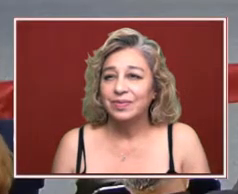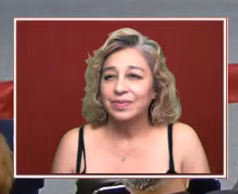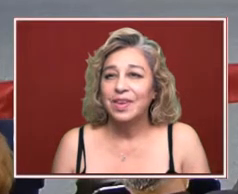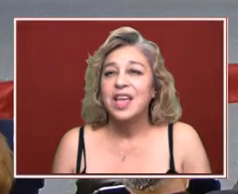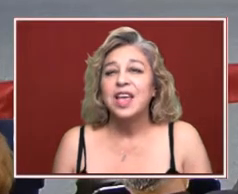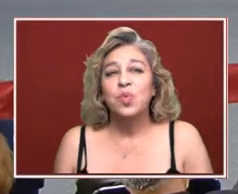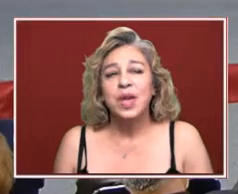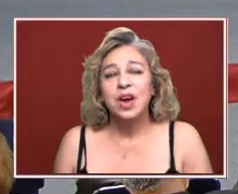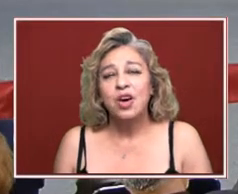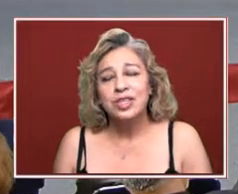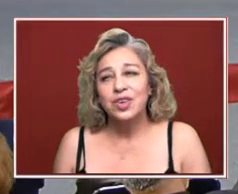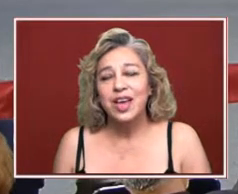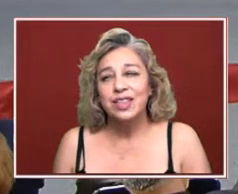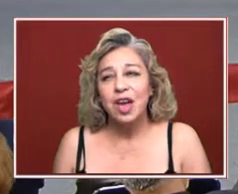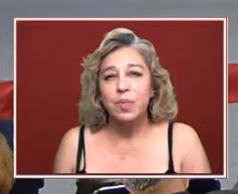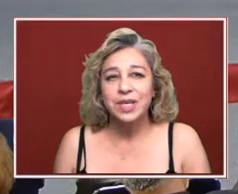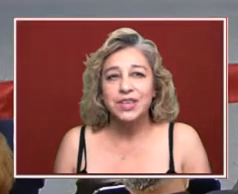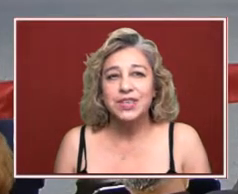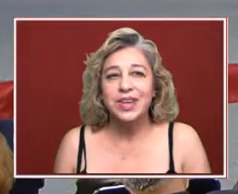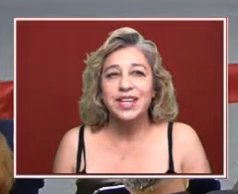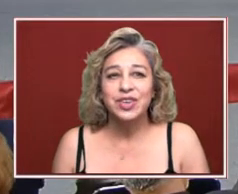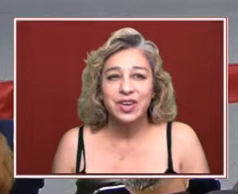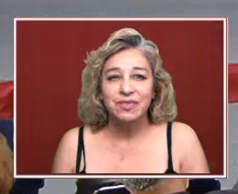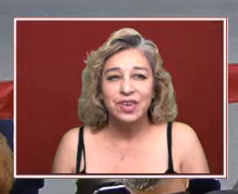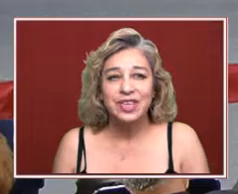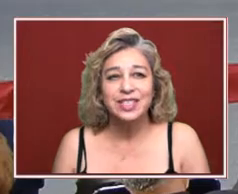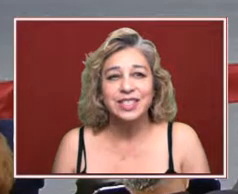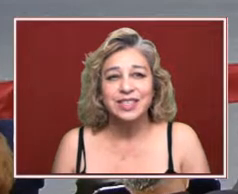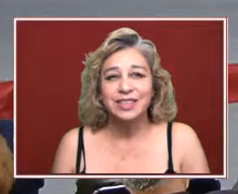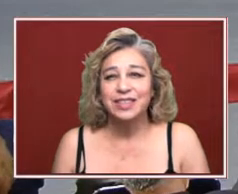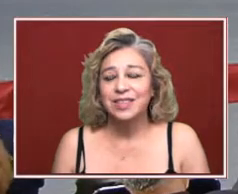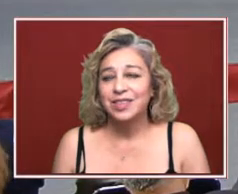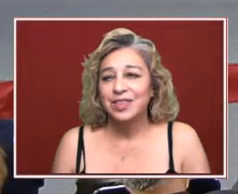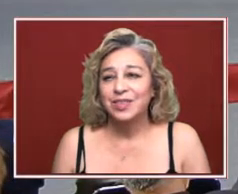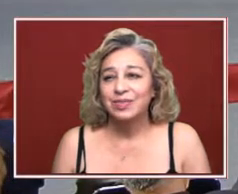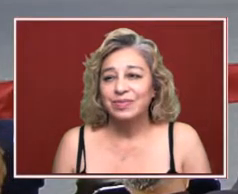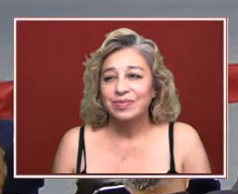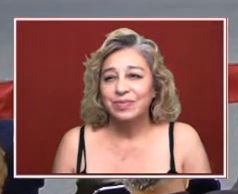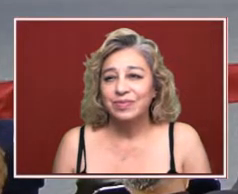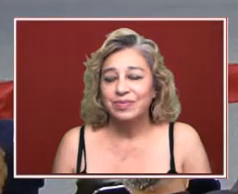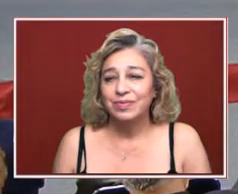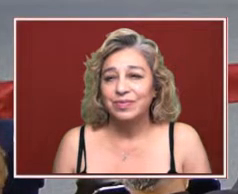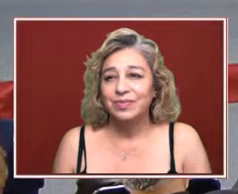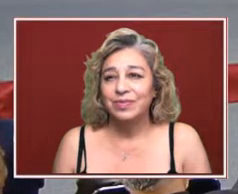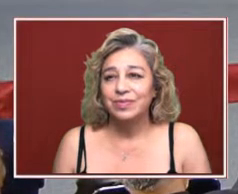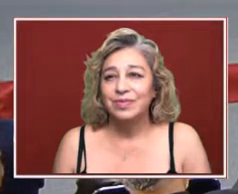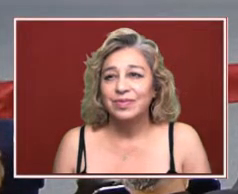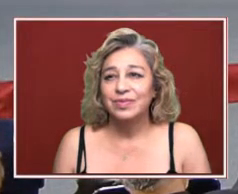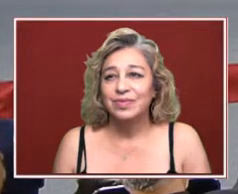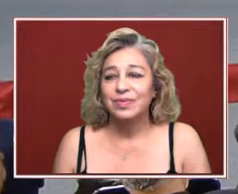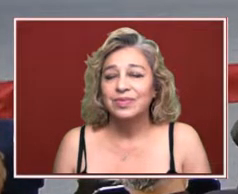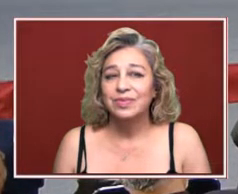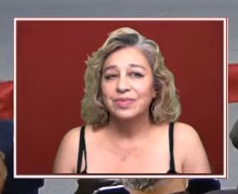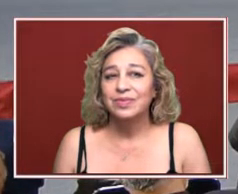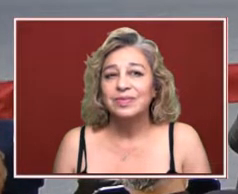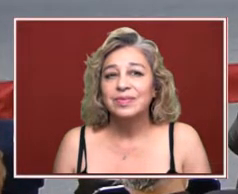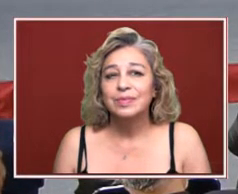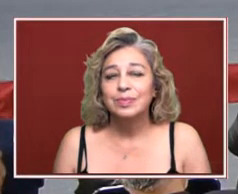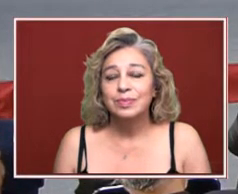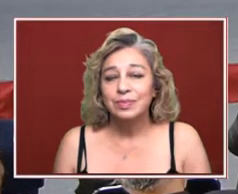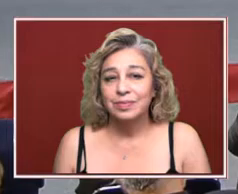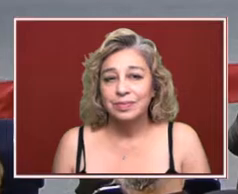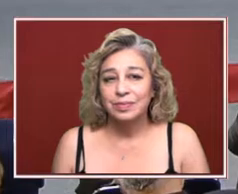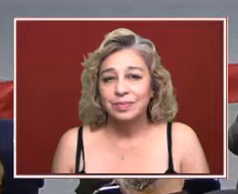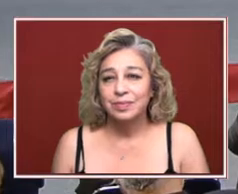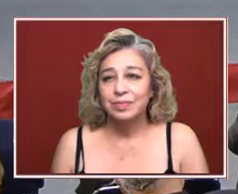conversar. We also had the opportunity to converse. Brevemente. Con